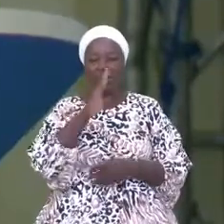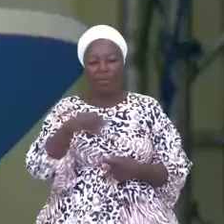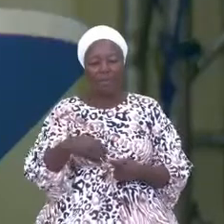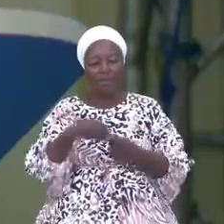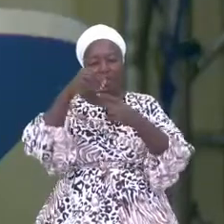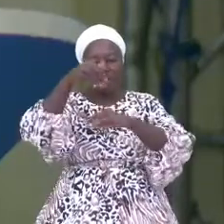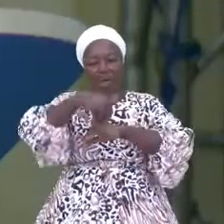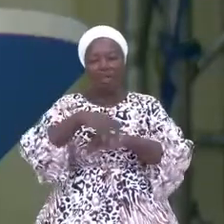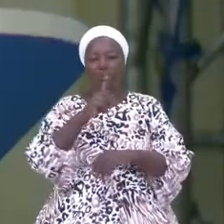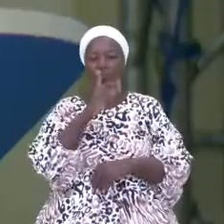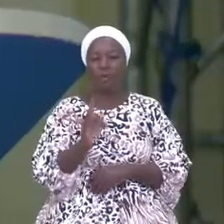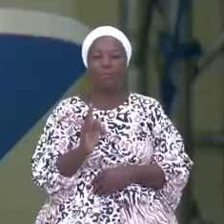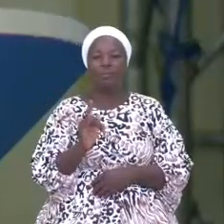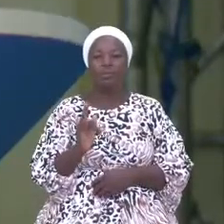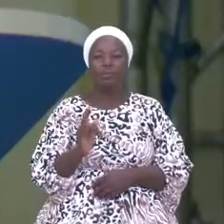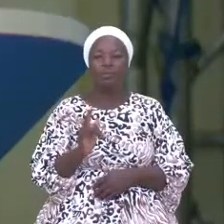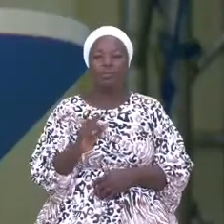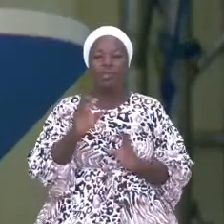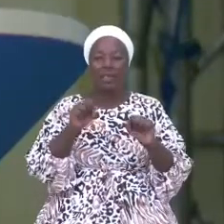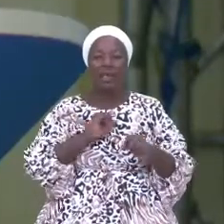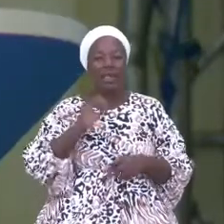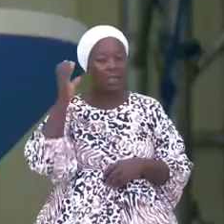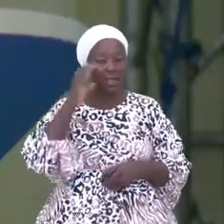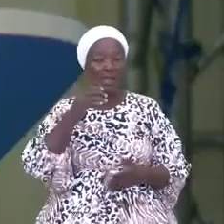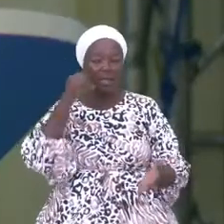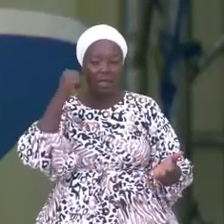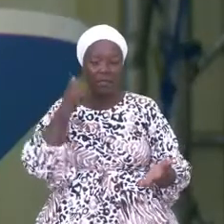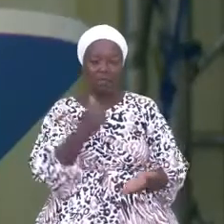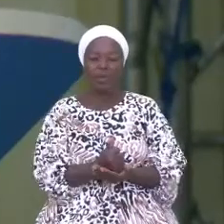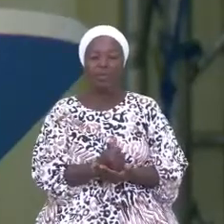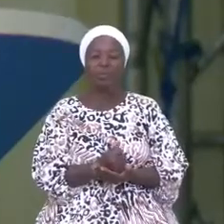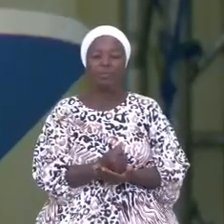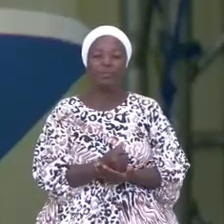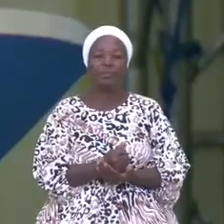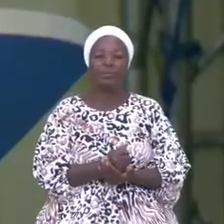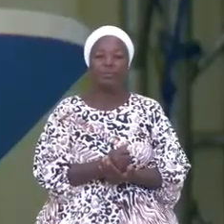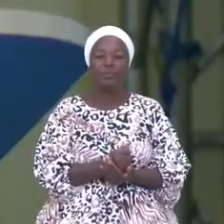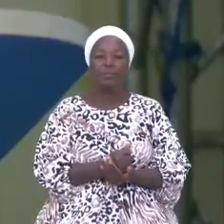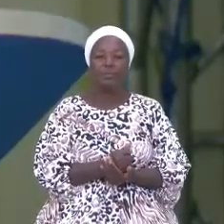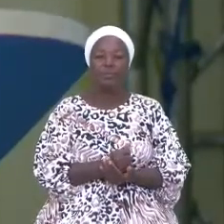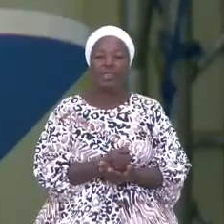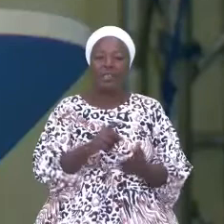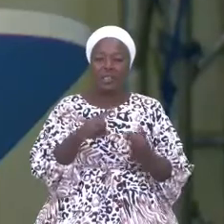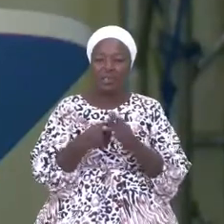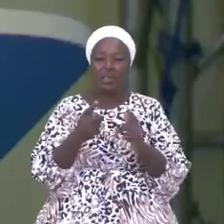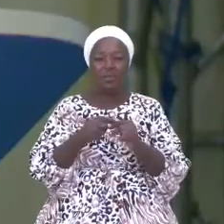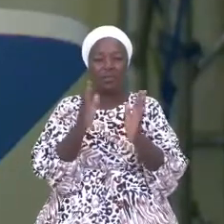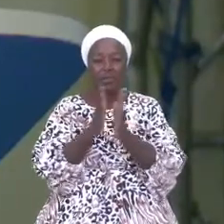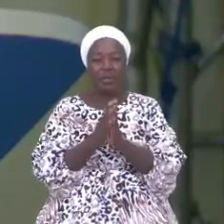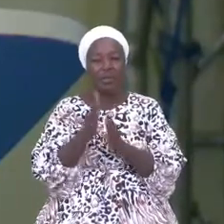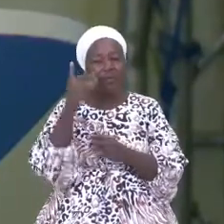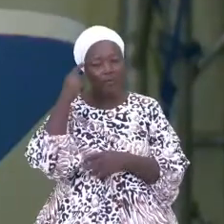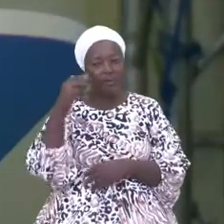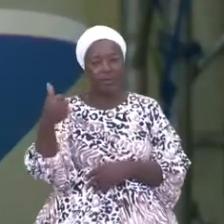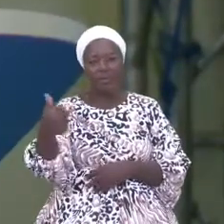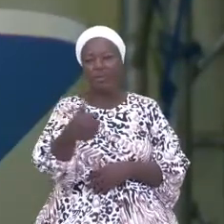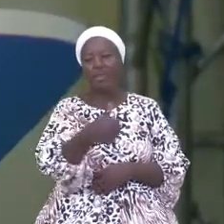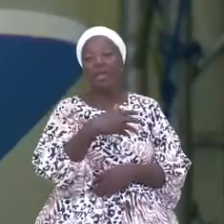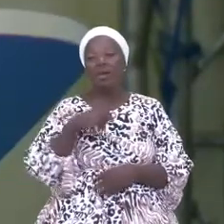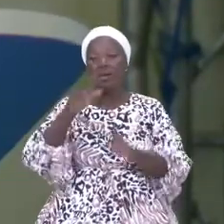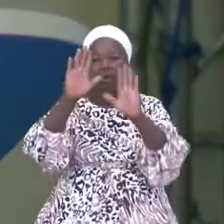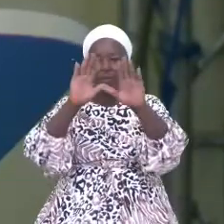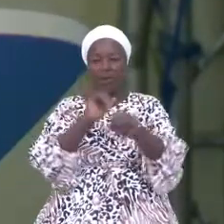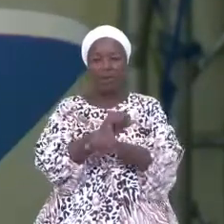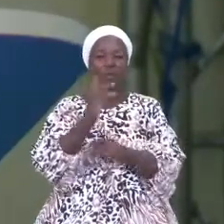night indeed. Can I hear amen? Begin to pray for yourself and your miracle will come